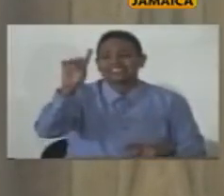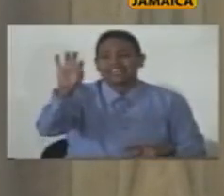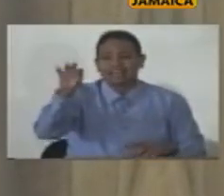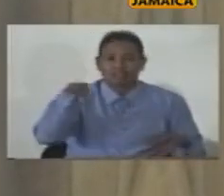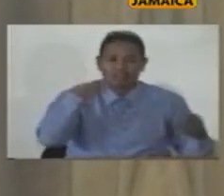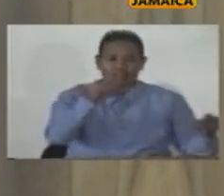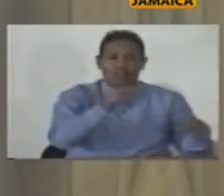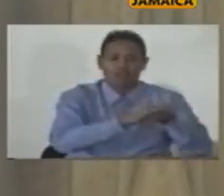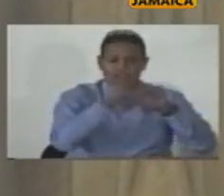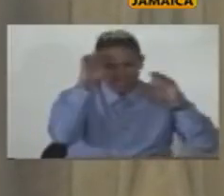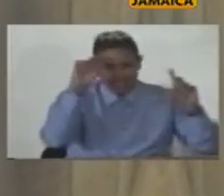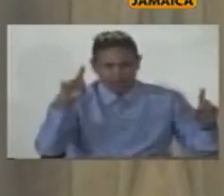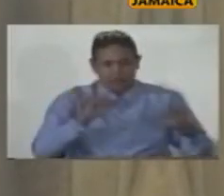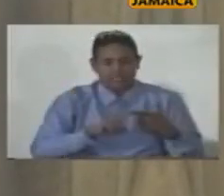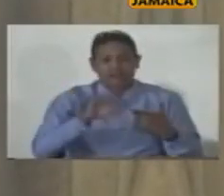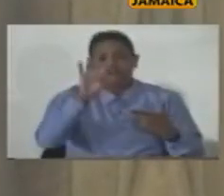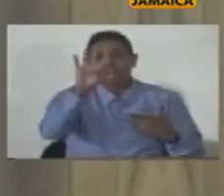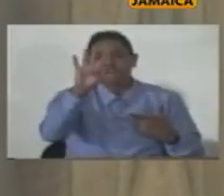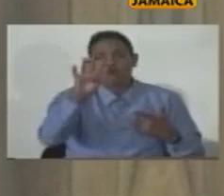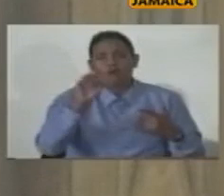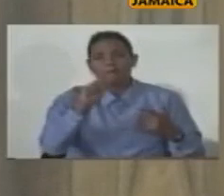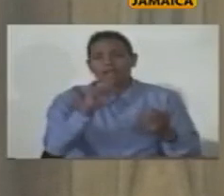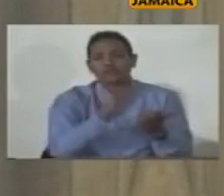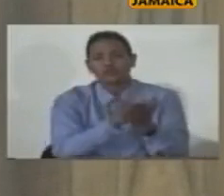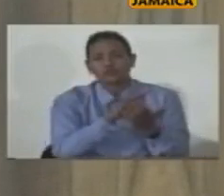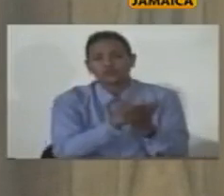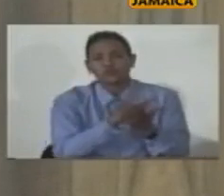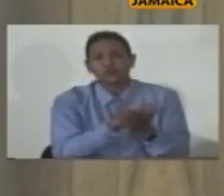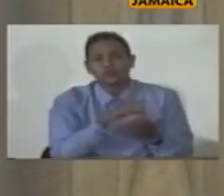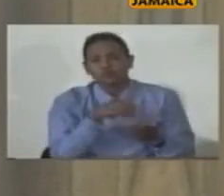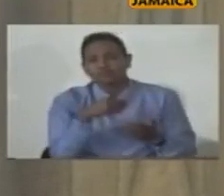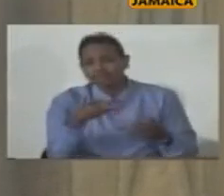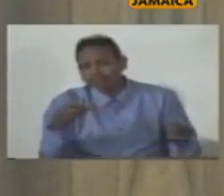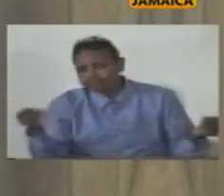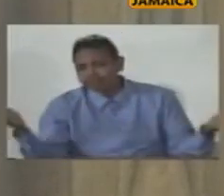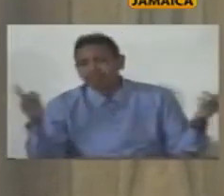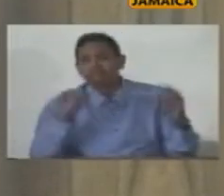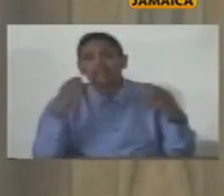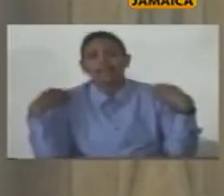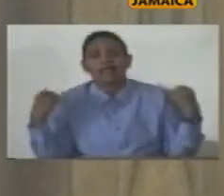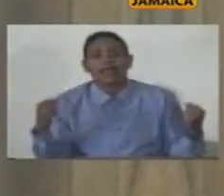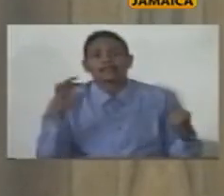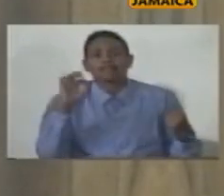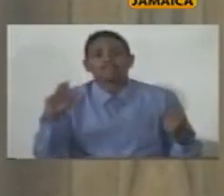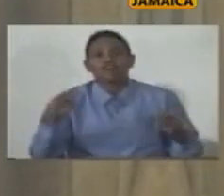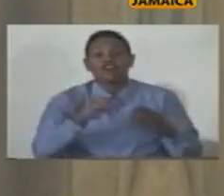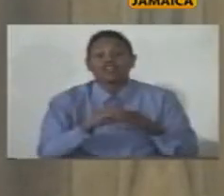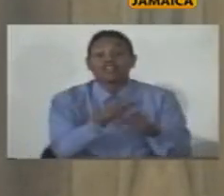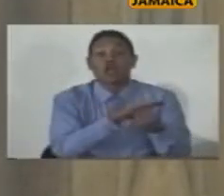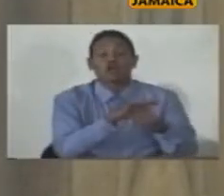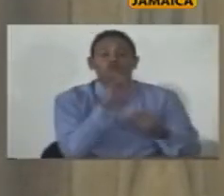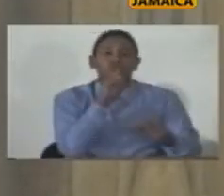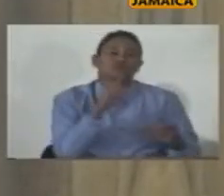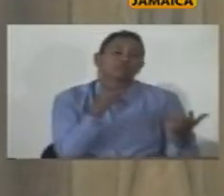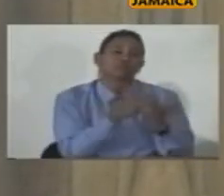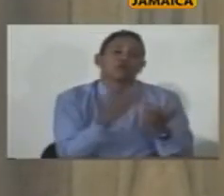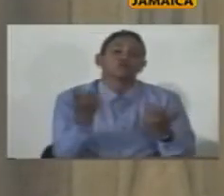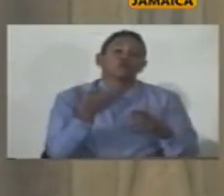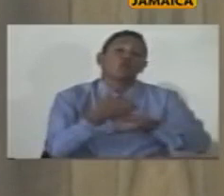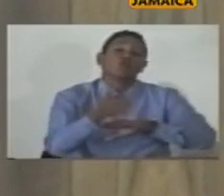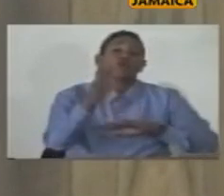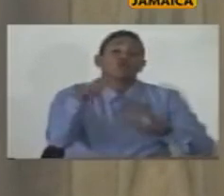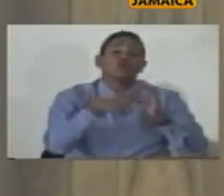education. 4 back-to-school treats and health fair across the constituency, catering to over 3,000 children